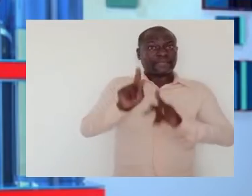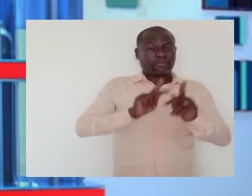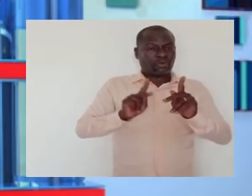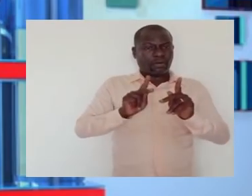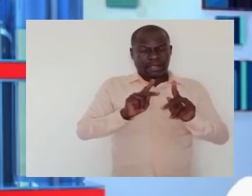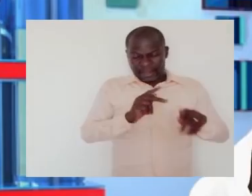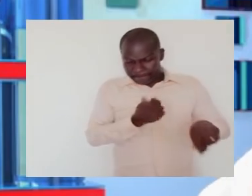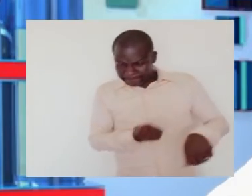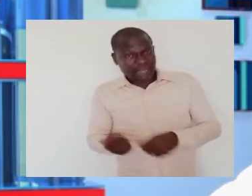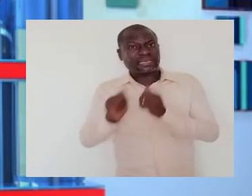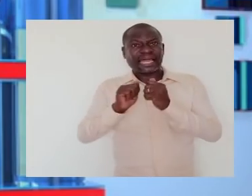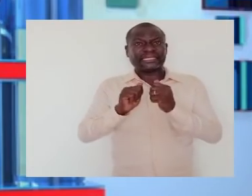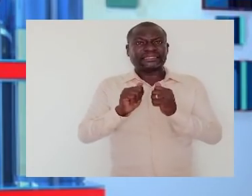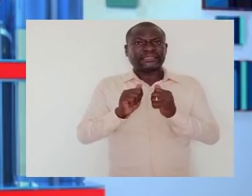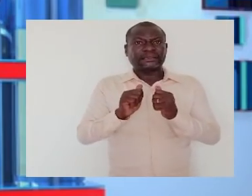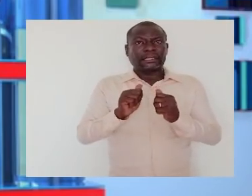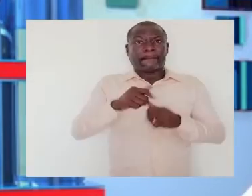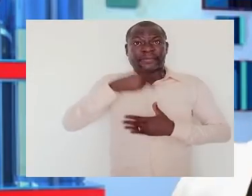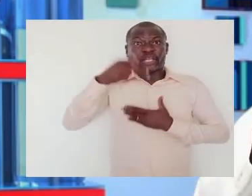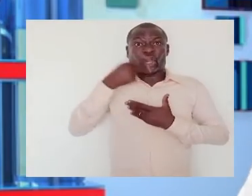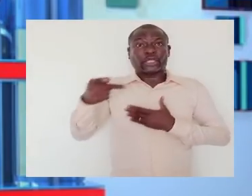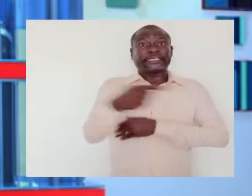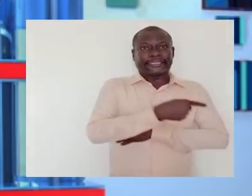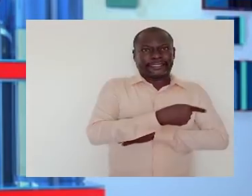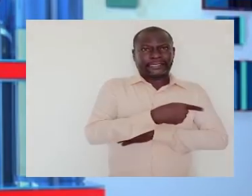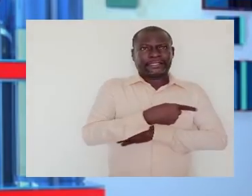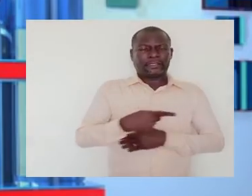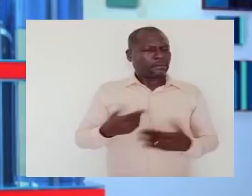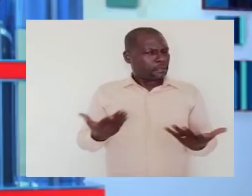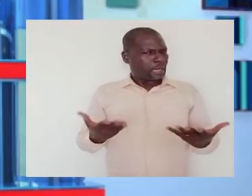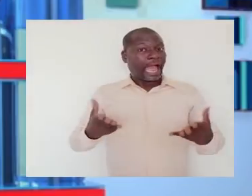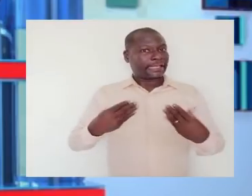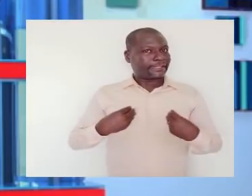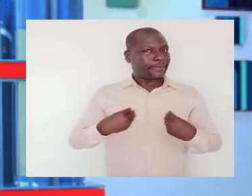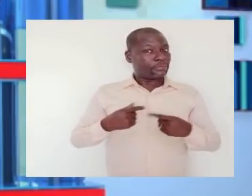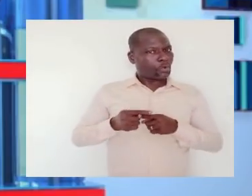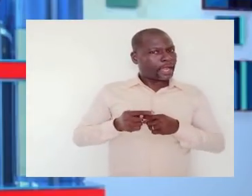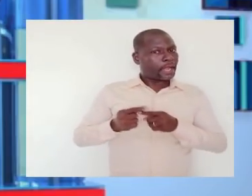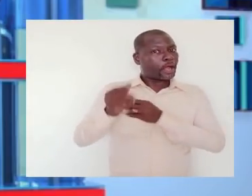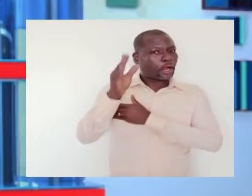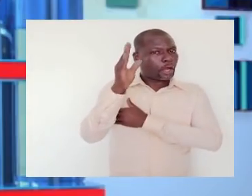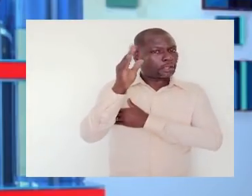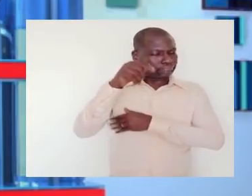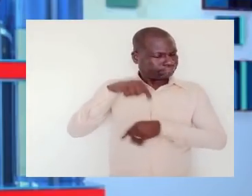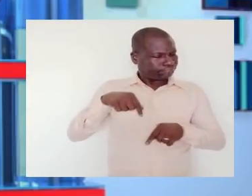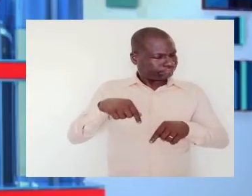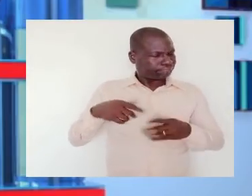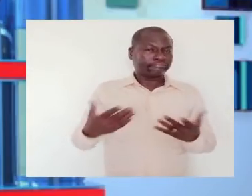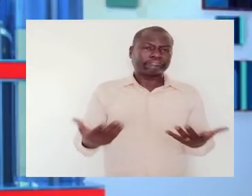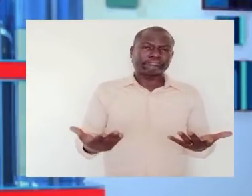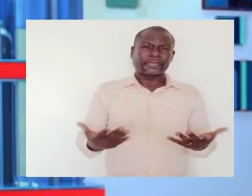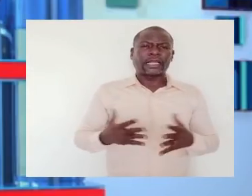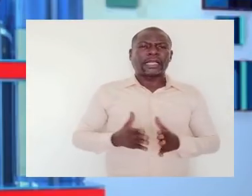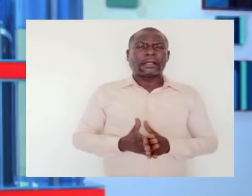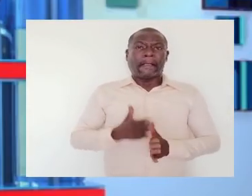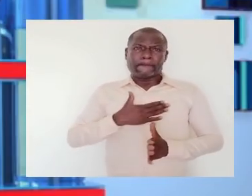nipa be se empem miensa Eba ji Awurade asem no edie na omo ma kwan e ma ye bo omo asu